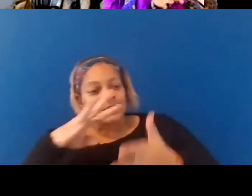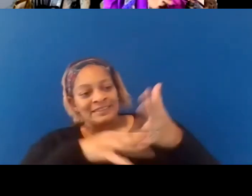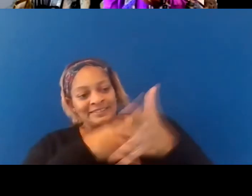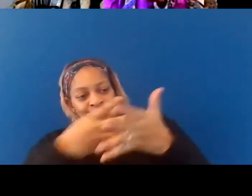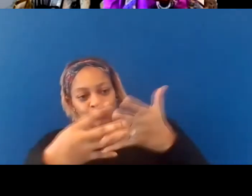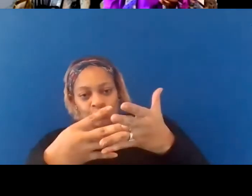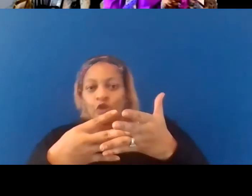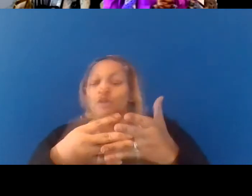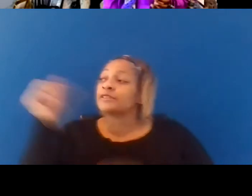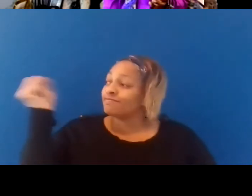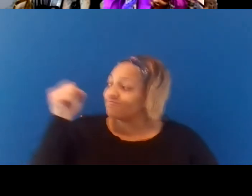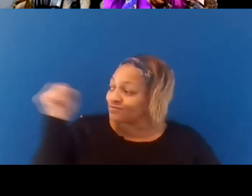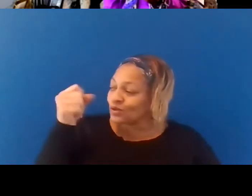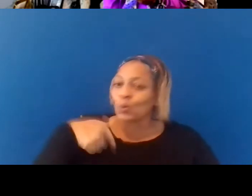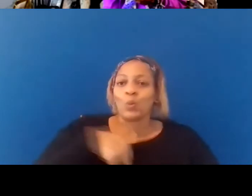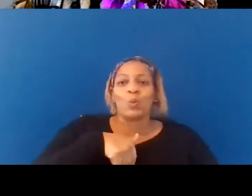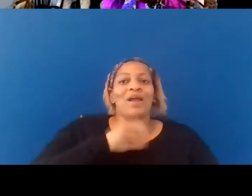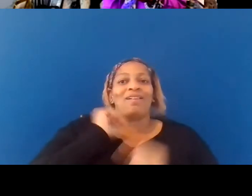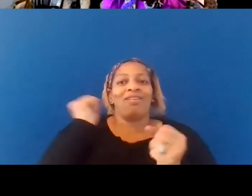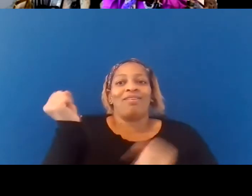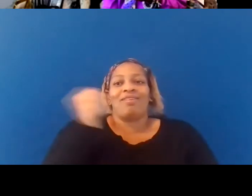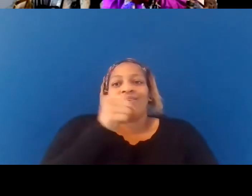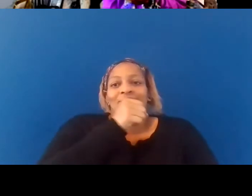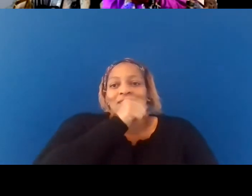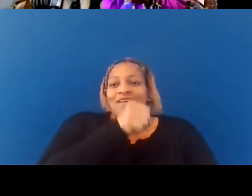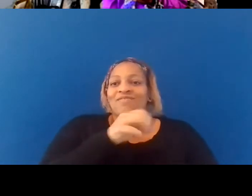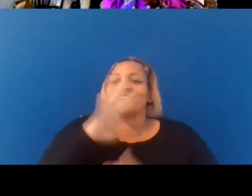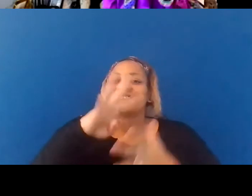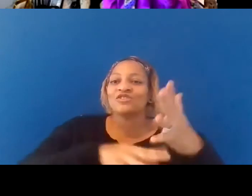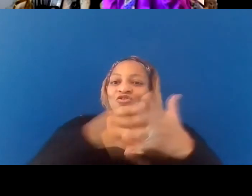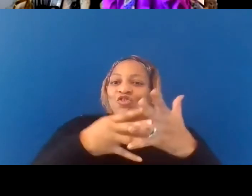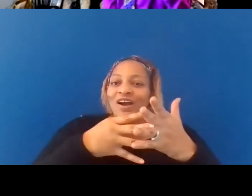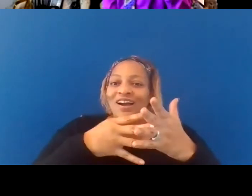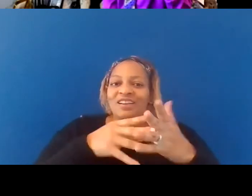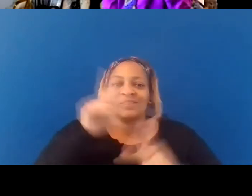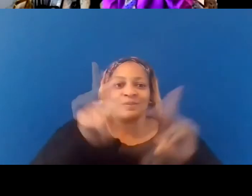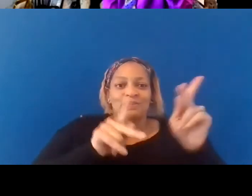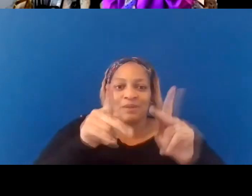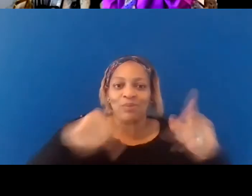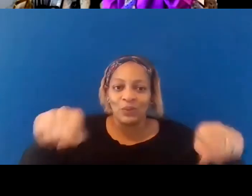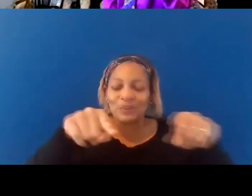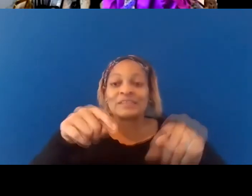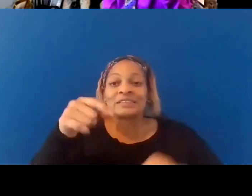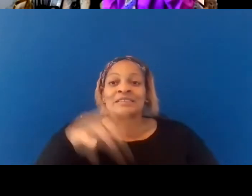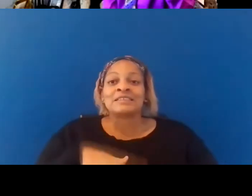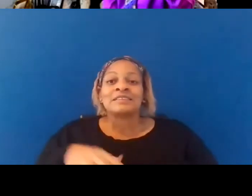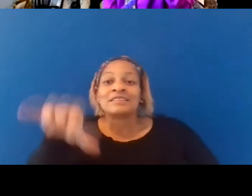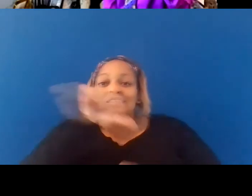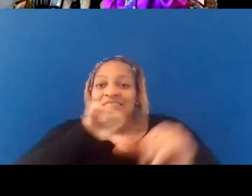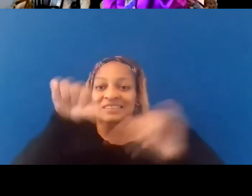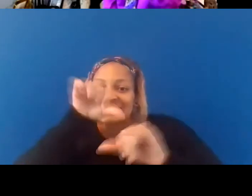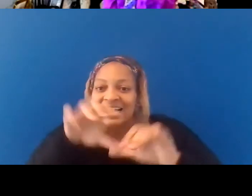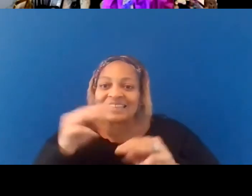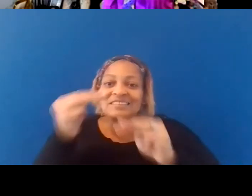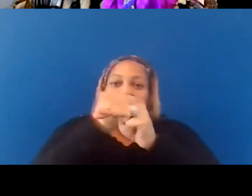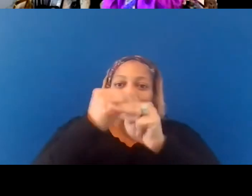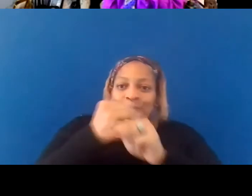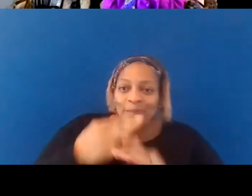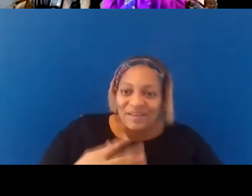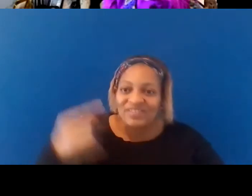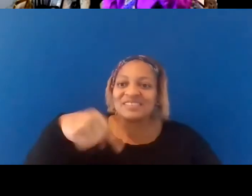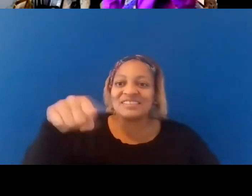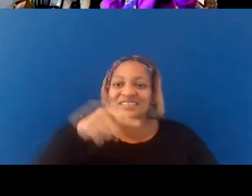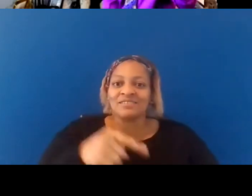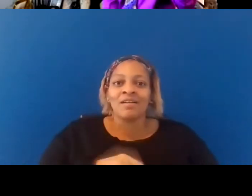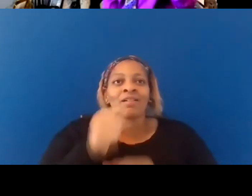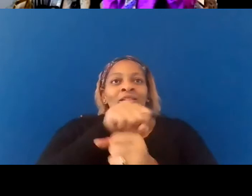Charts and graphs. We love our charts and graphs as people, especially the scientists and the mathematicians and those folks. Charts and